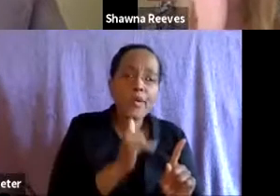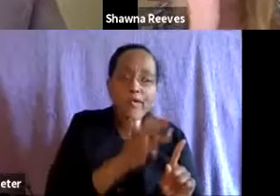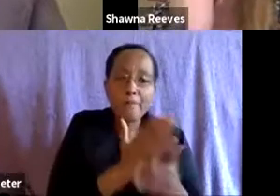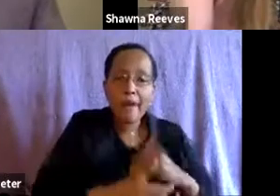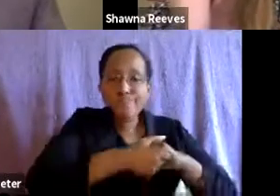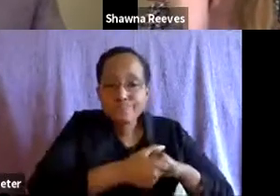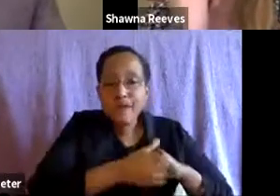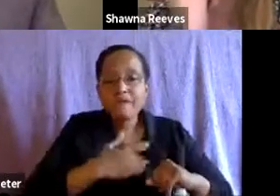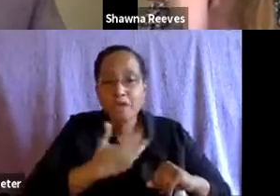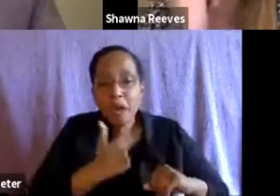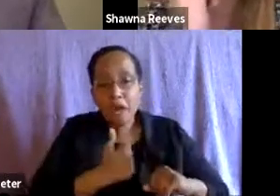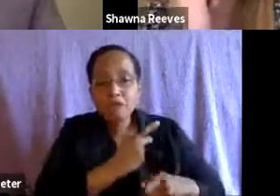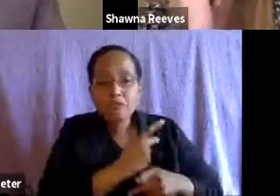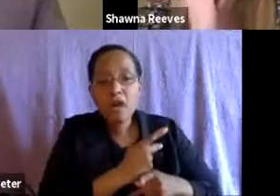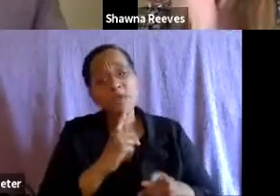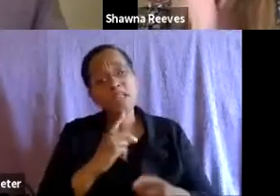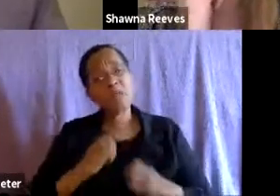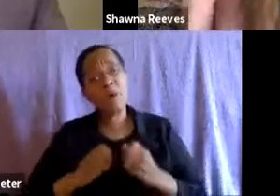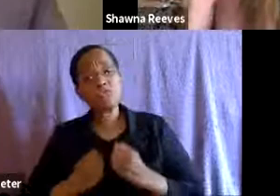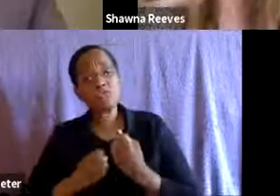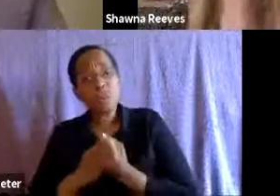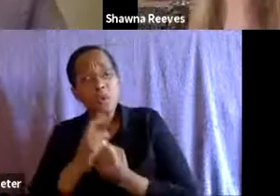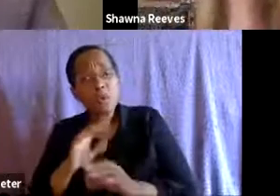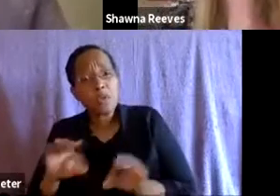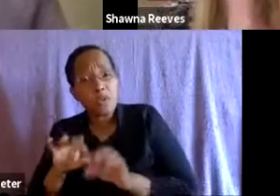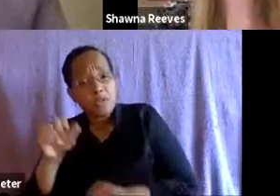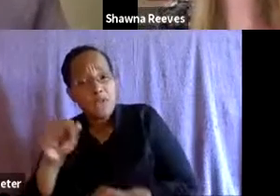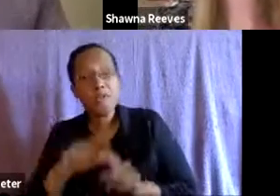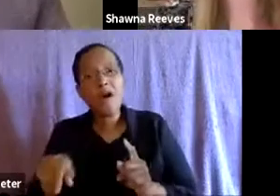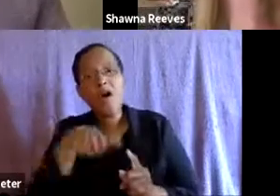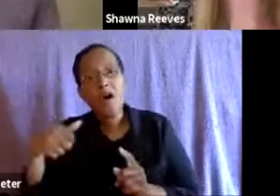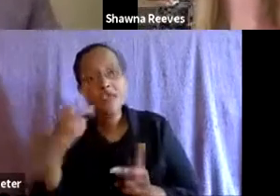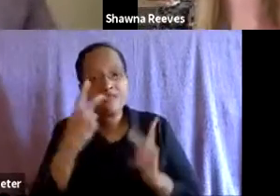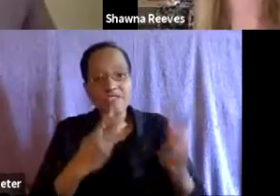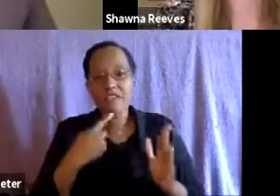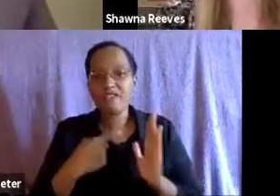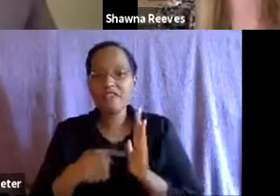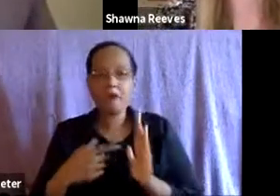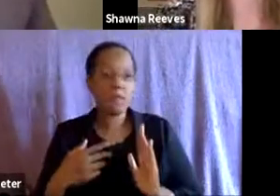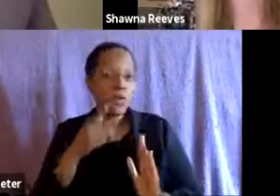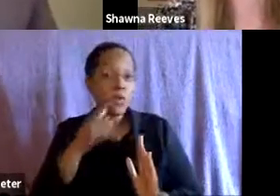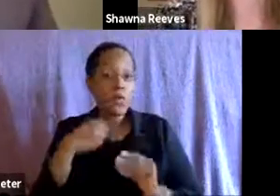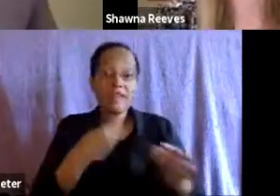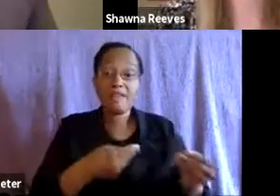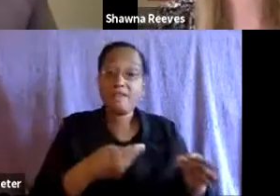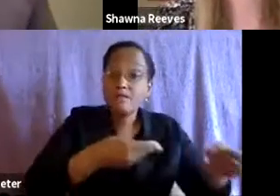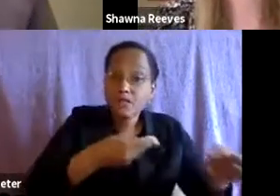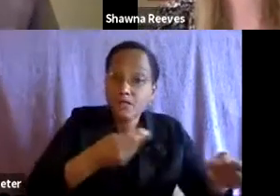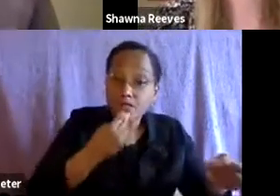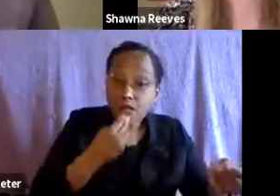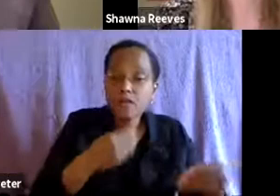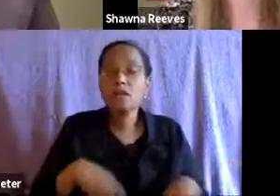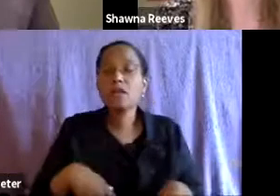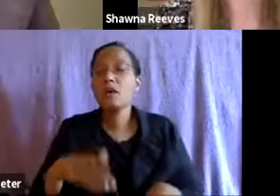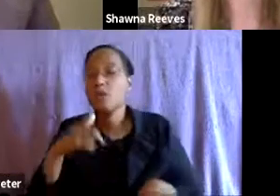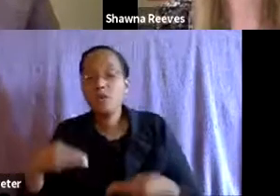months. The first and maybe most crucial was visitors. This wasn't just like people going in to hold their grandma's hand because